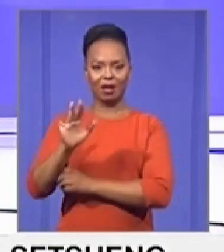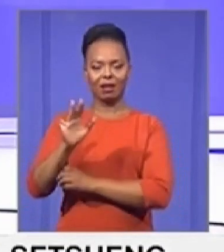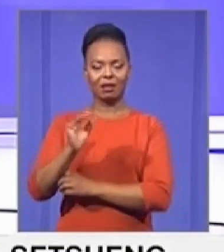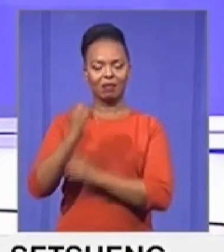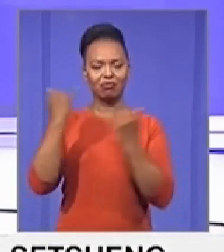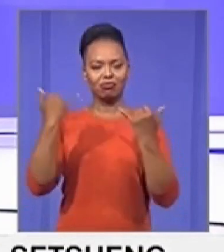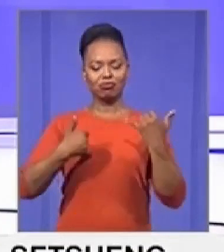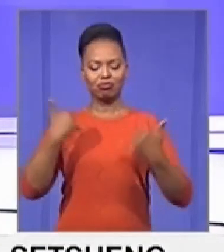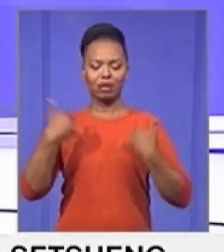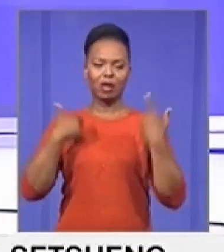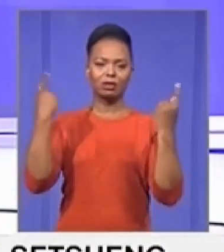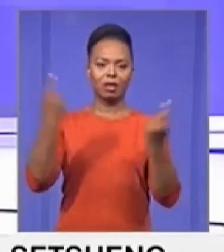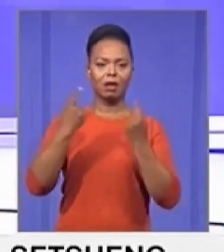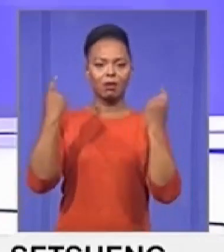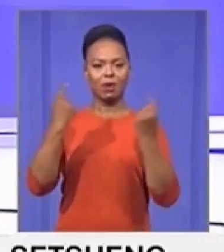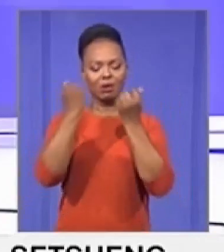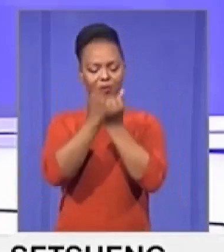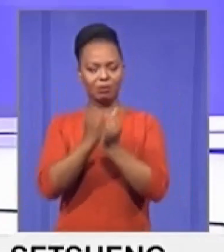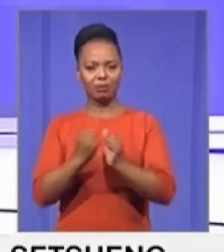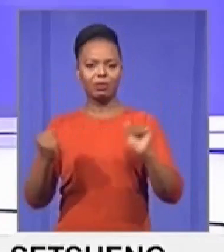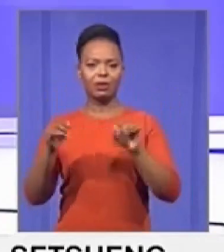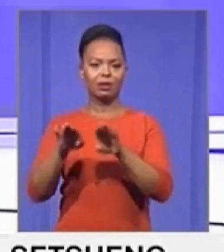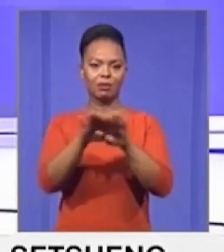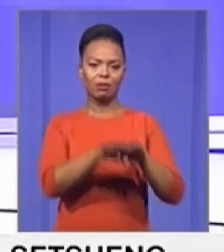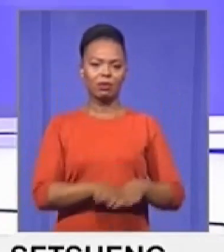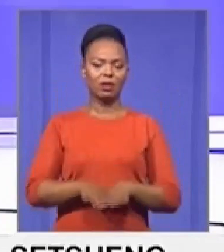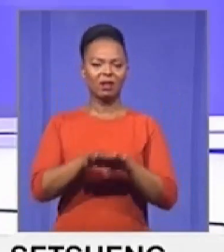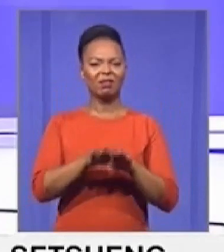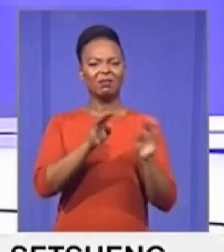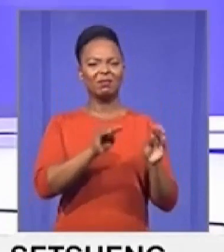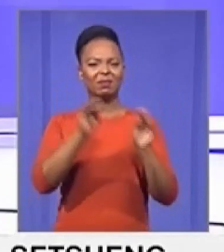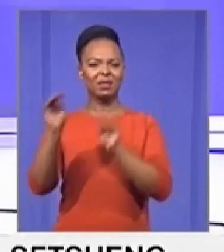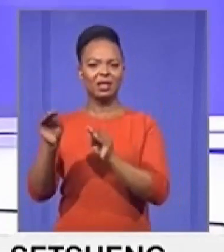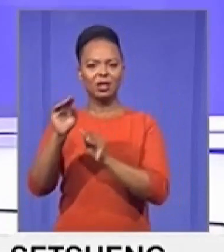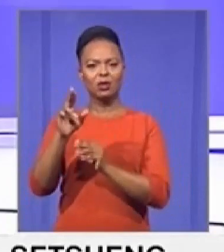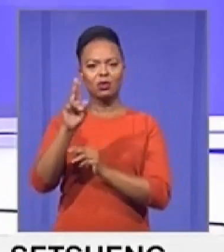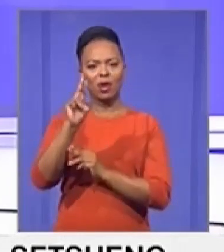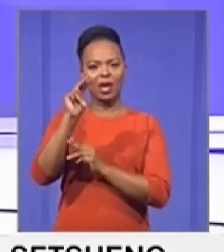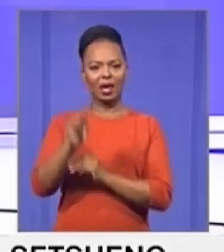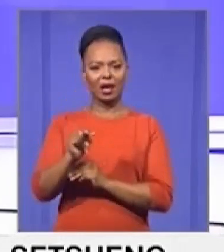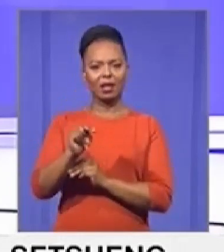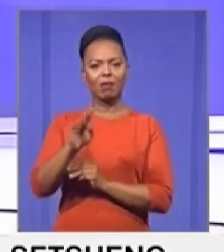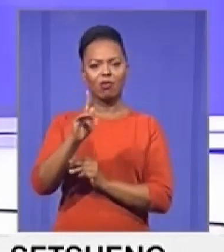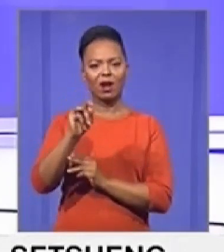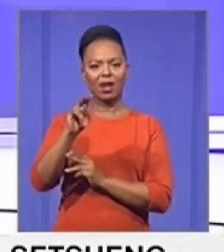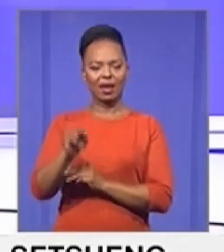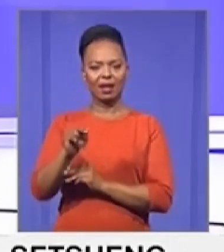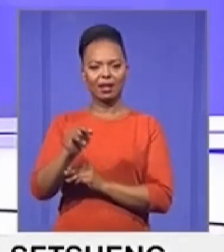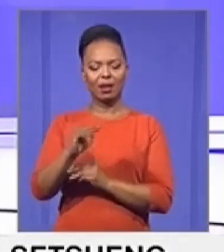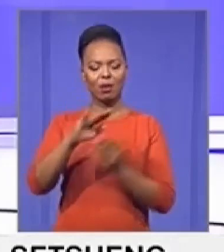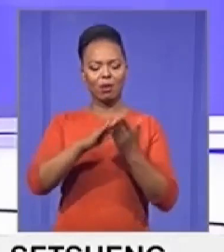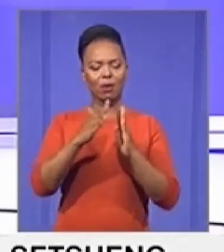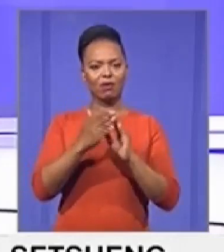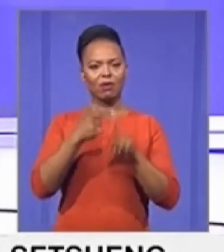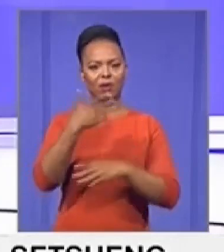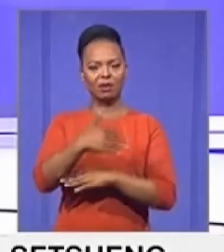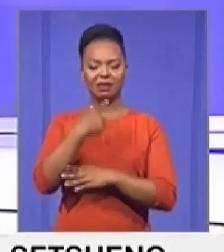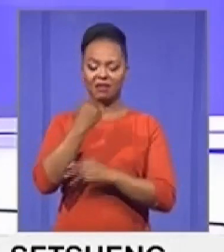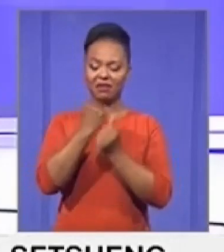democracy baphaphathehi ba ileng ba tloswa ka ntle dikantoro tsa United Nations tse Brooklyn Pretoria ka la bohlano le fetileng ba re ha ba itsebe